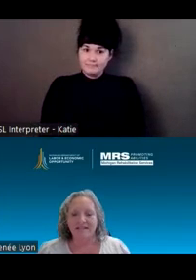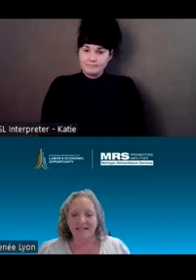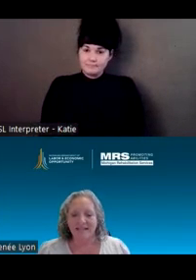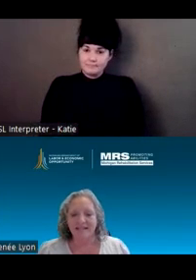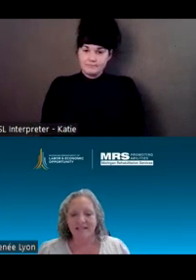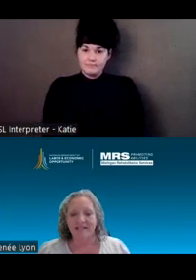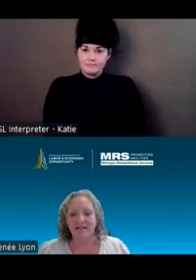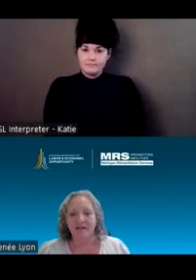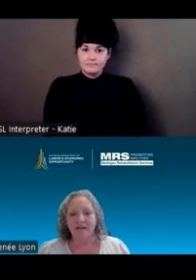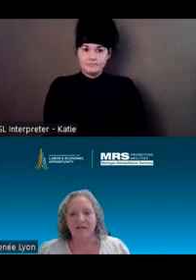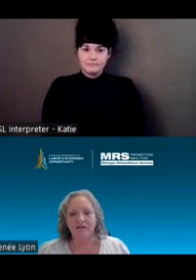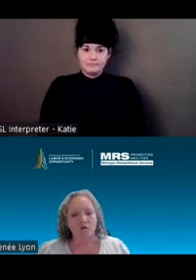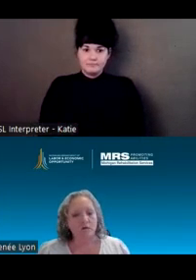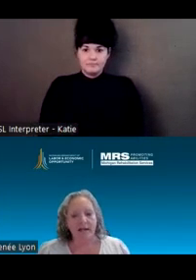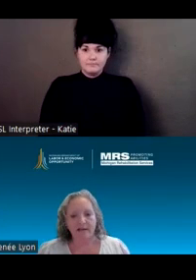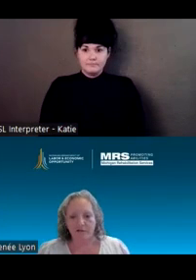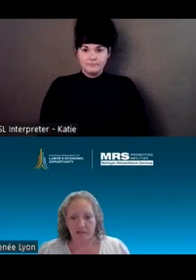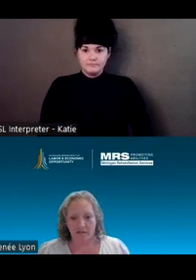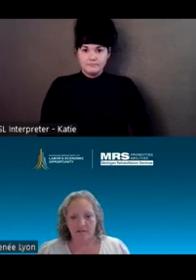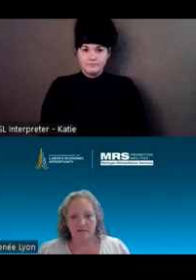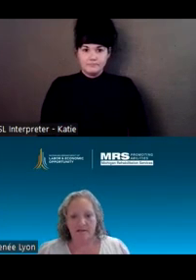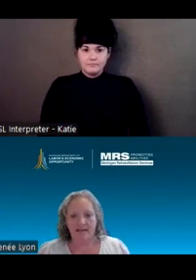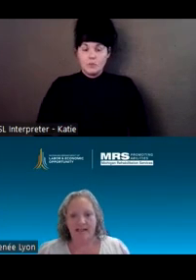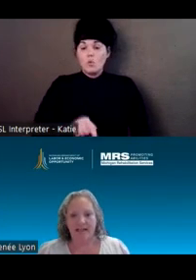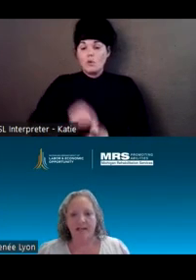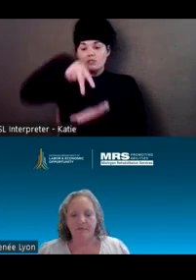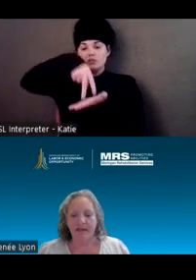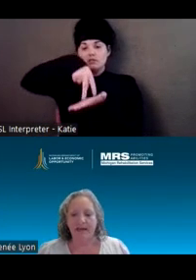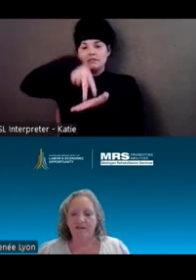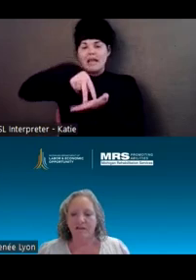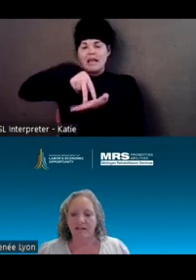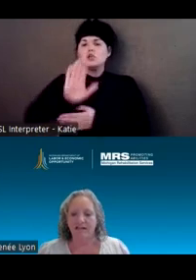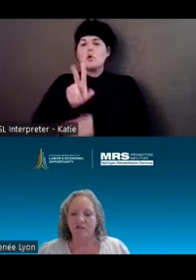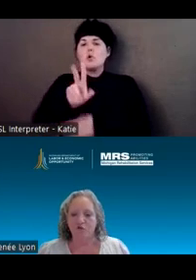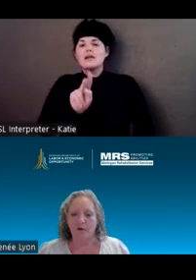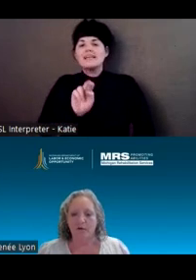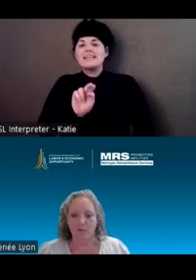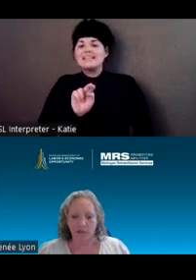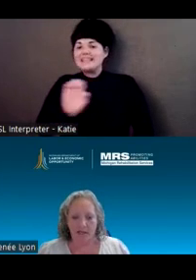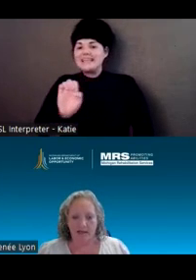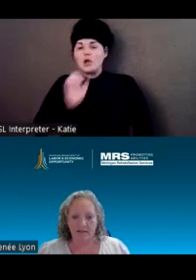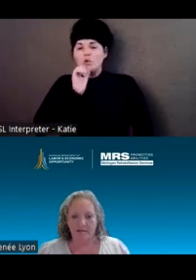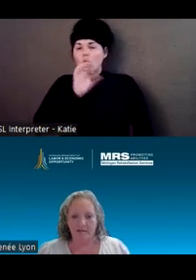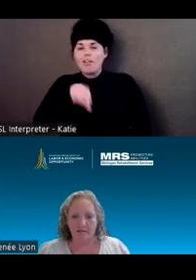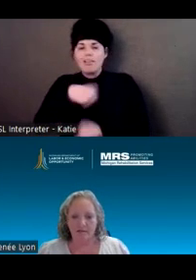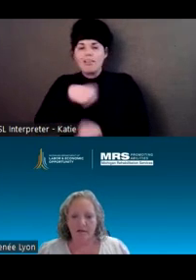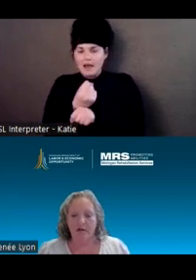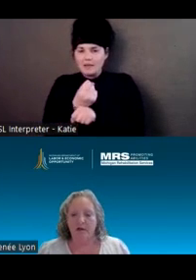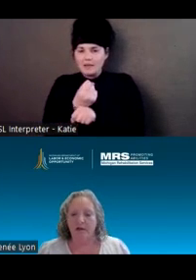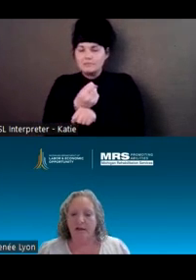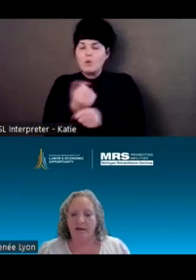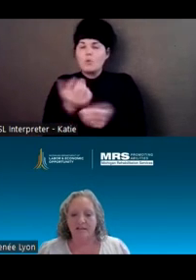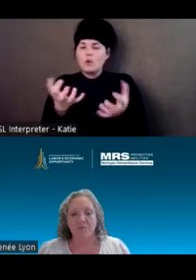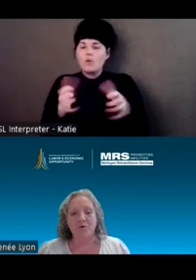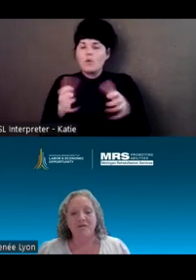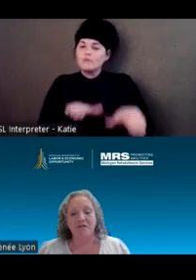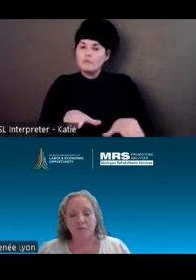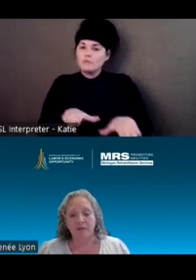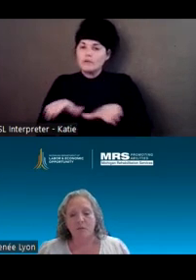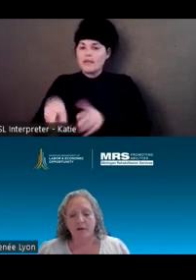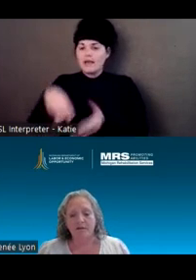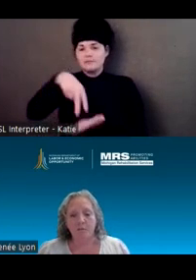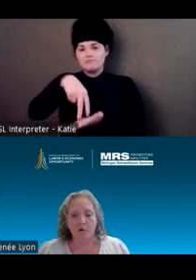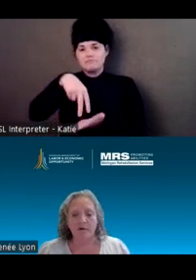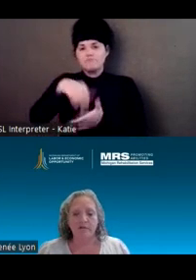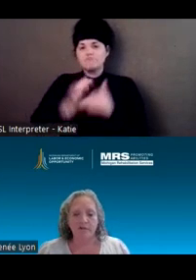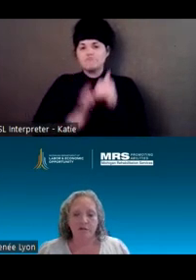While standing, don't lock your knees. Keep that knee joint relaxed. It's important to